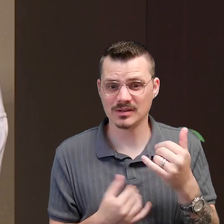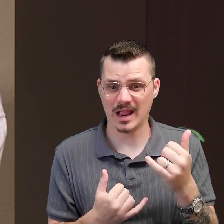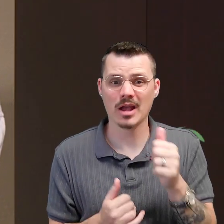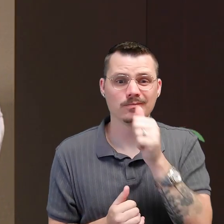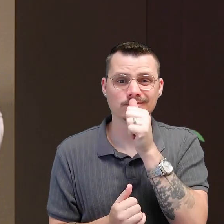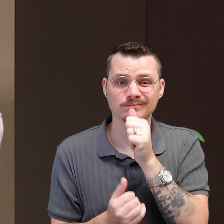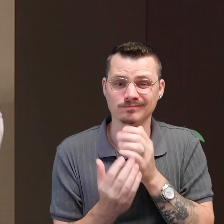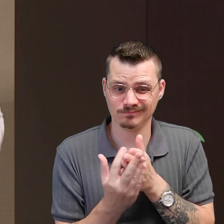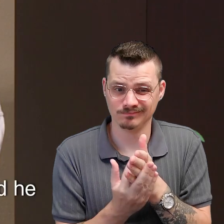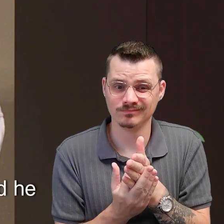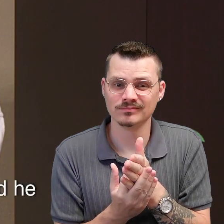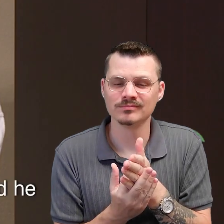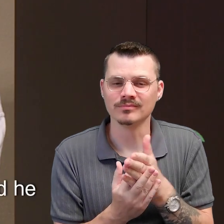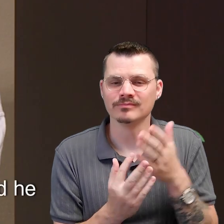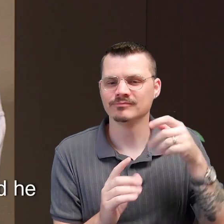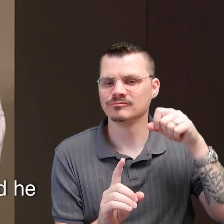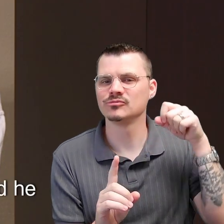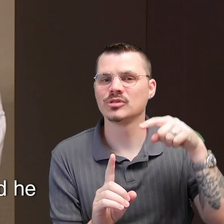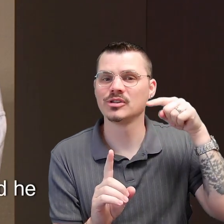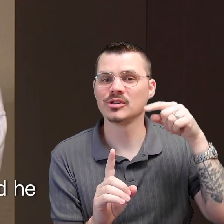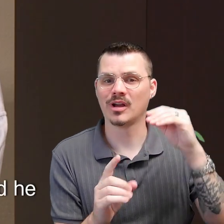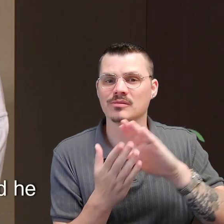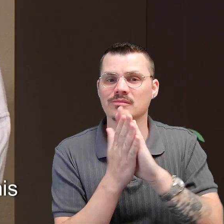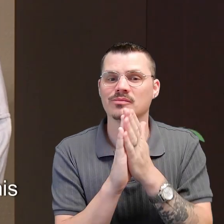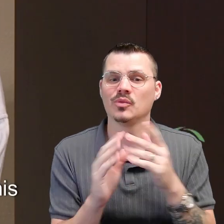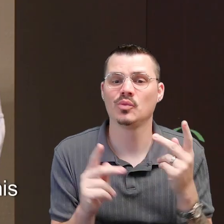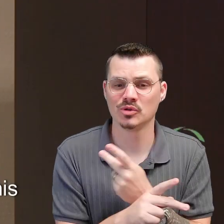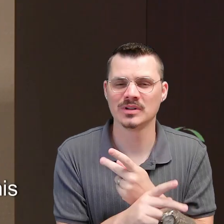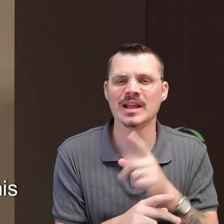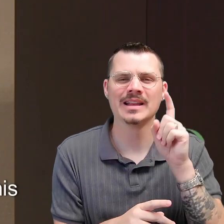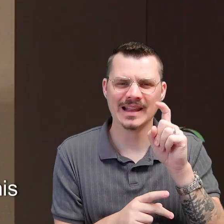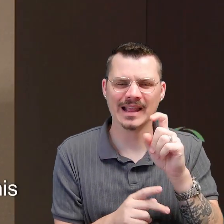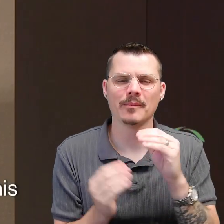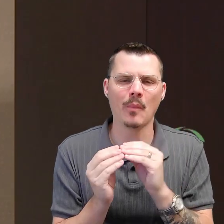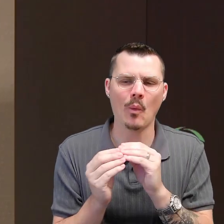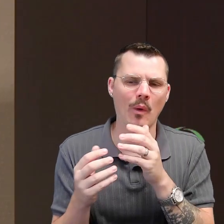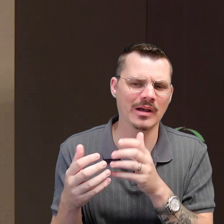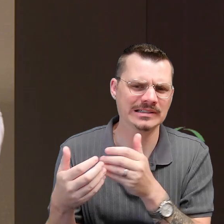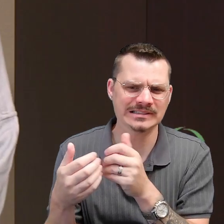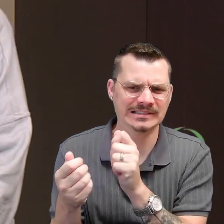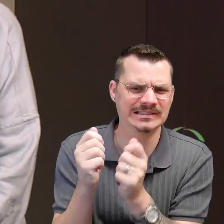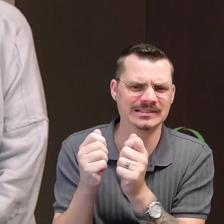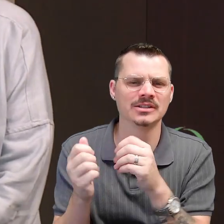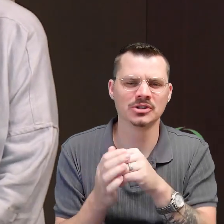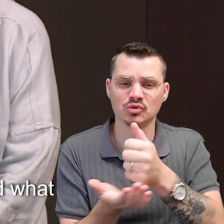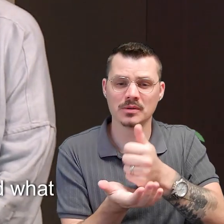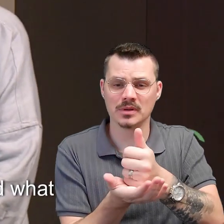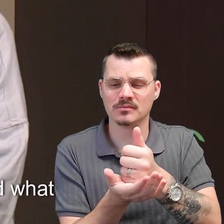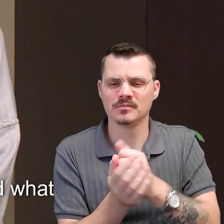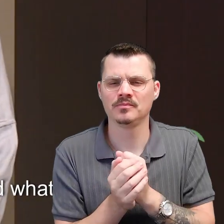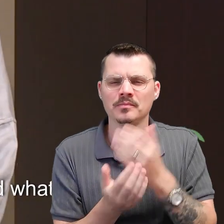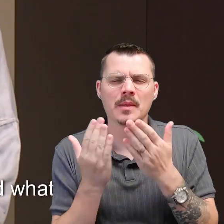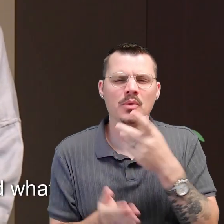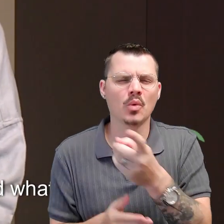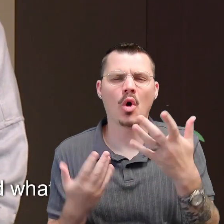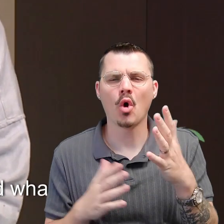he copes with has been triggered and worsened, and he needs some kind of adjustment in his treatment. Well, maybe some